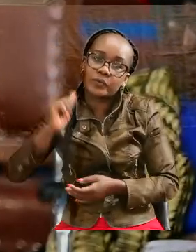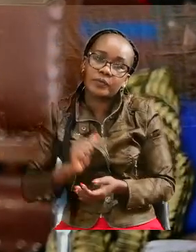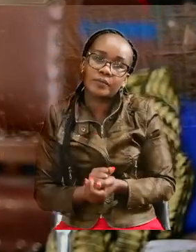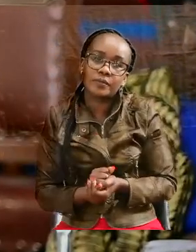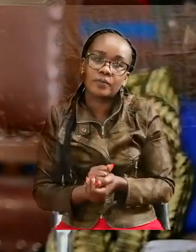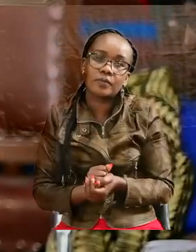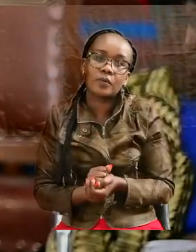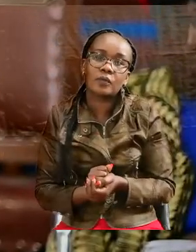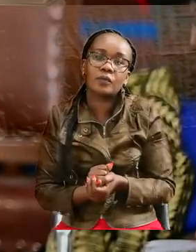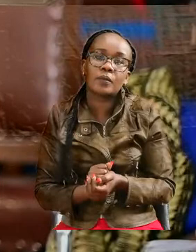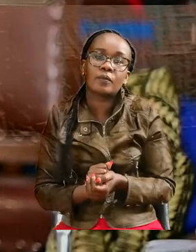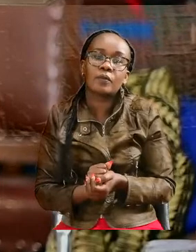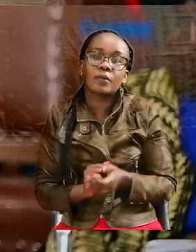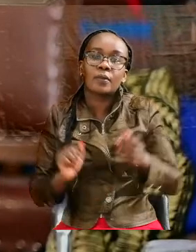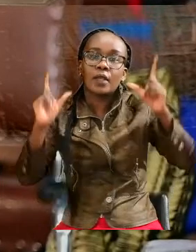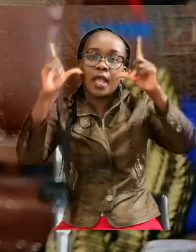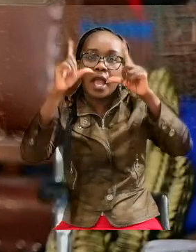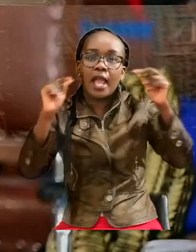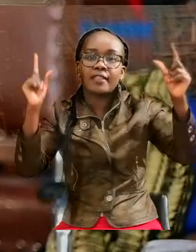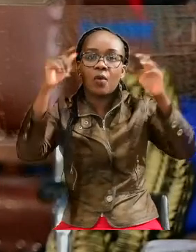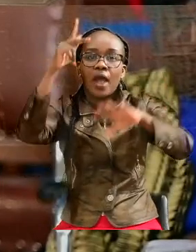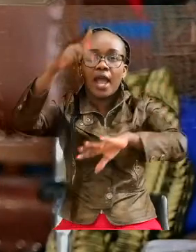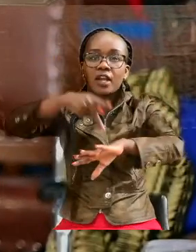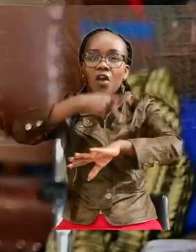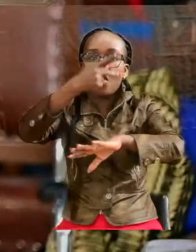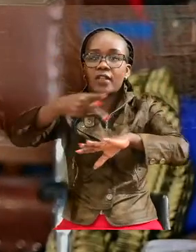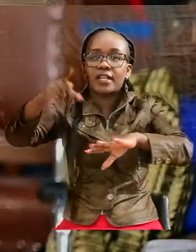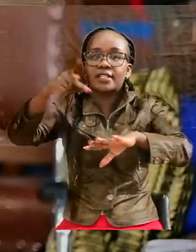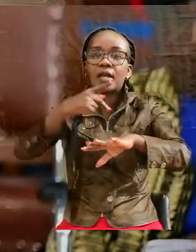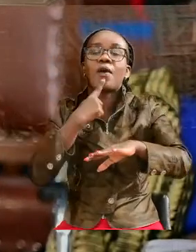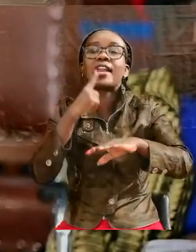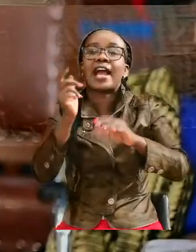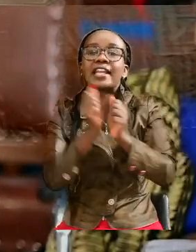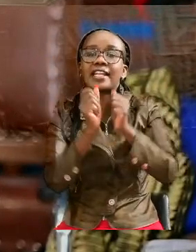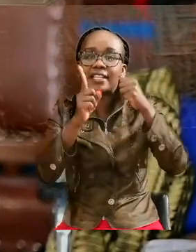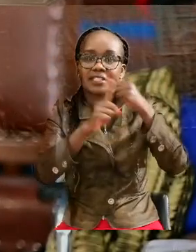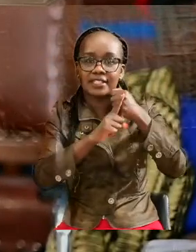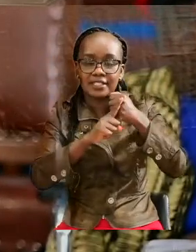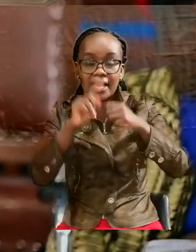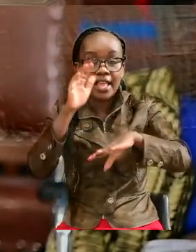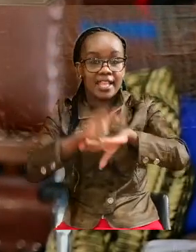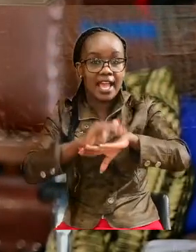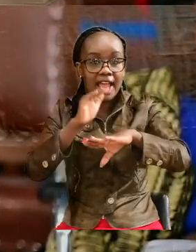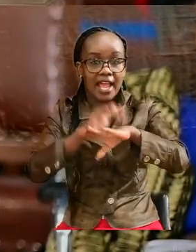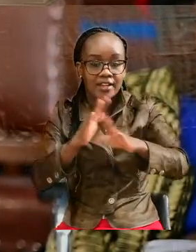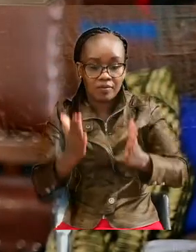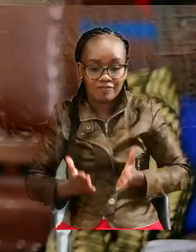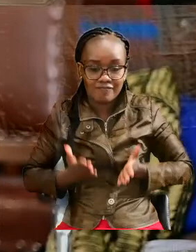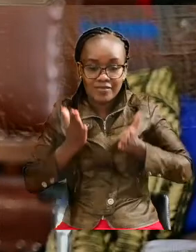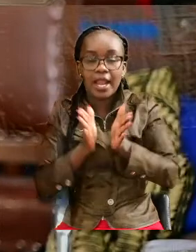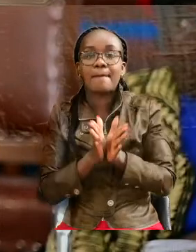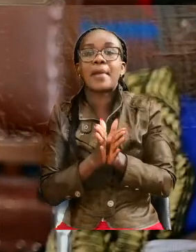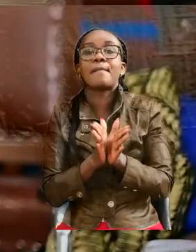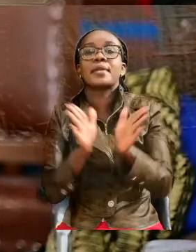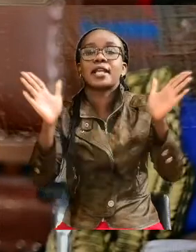The words of Psalm 116 are excellent for expressing public